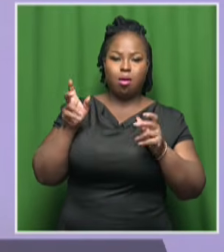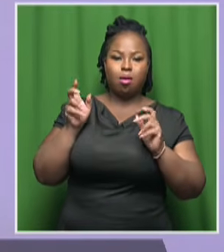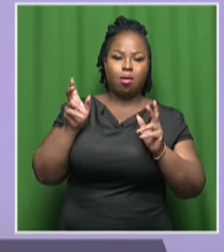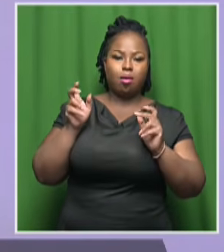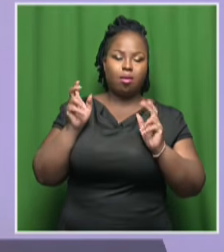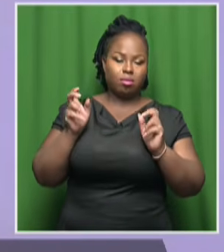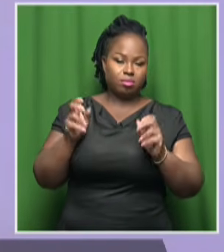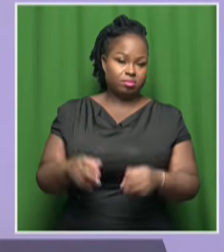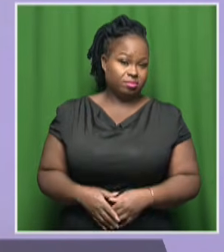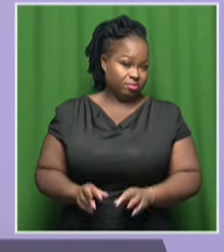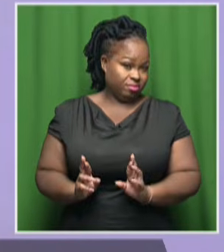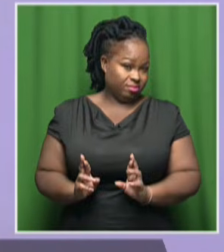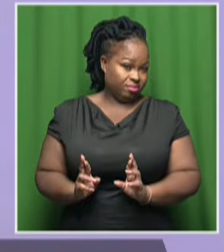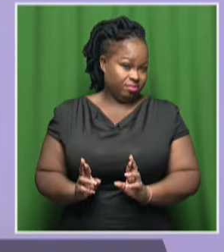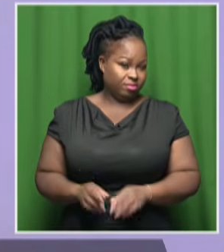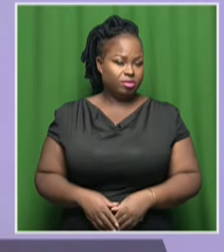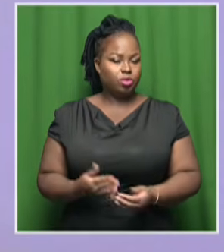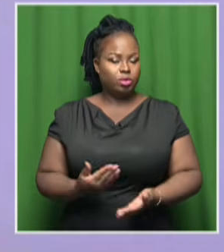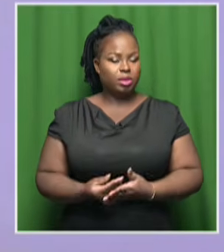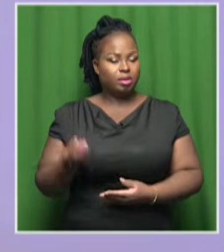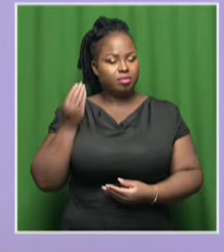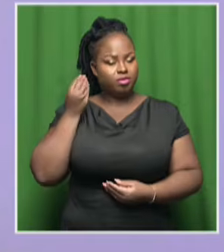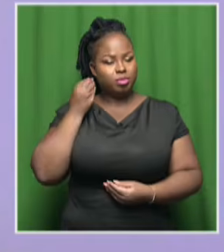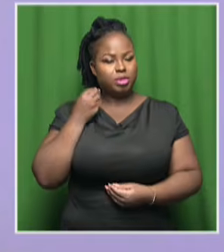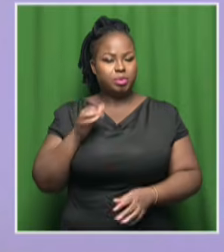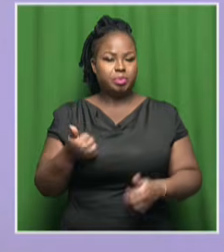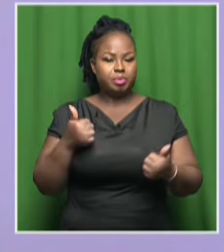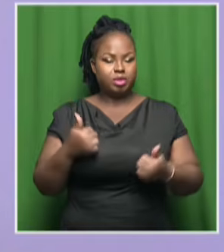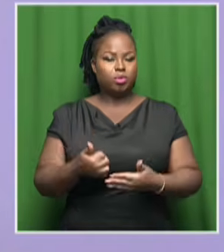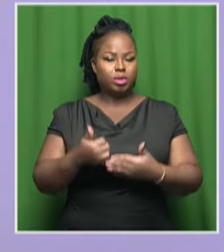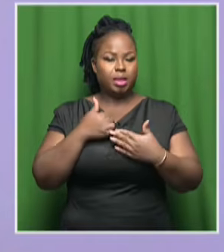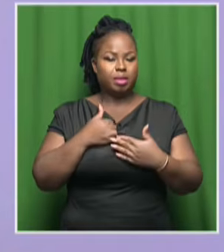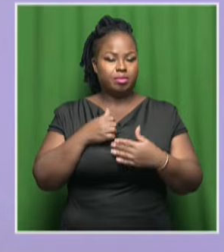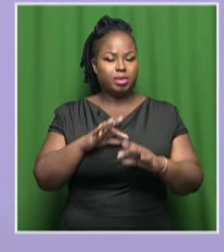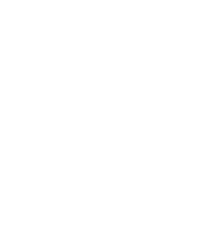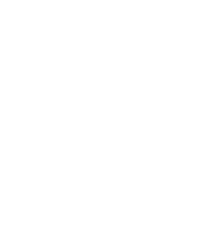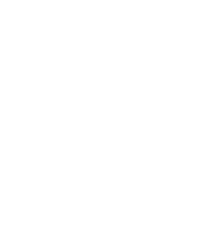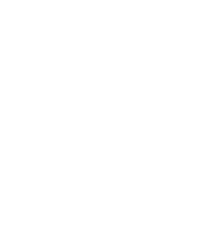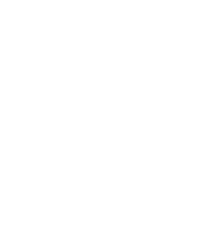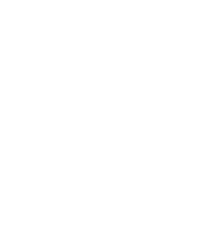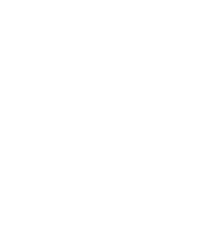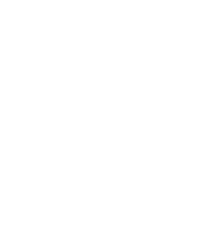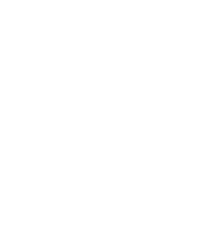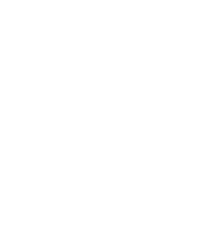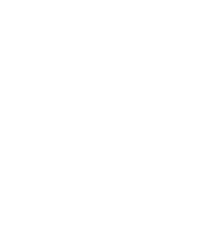hear. And let's hope that we do get stuff out of this, good stuff that will help us unpack what's going on.